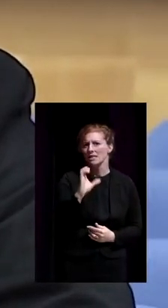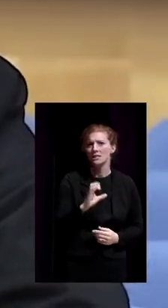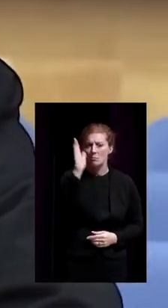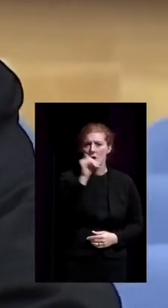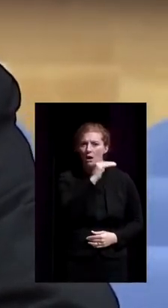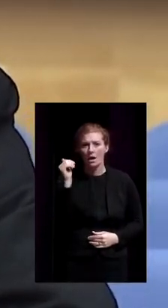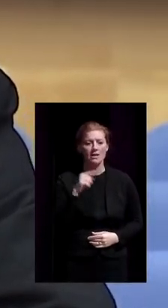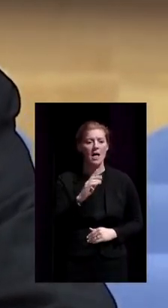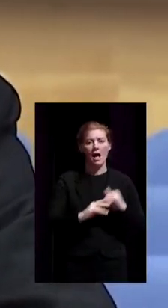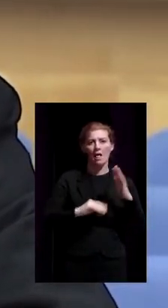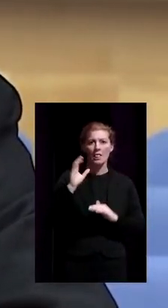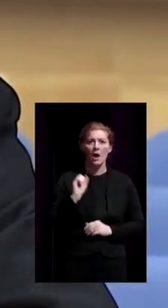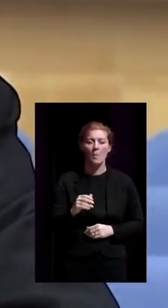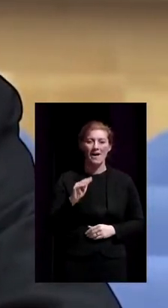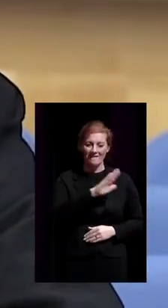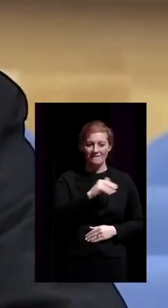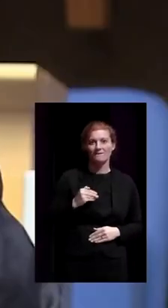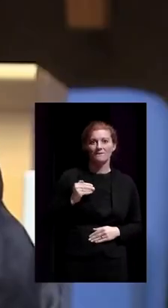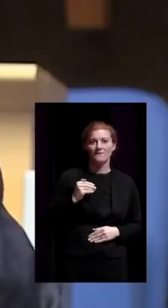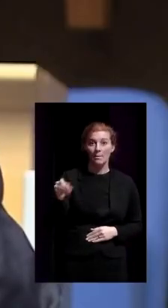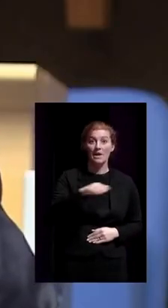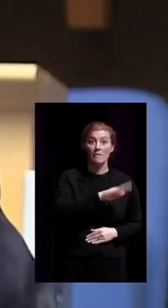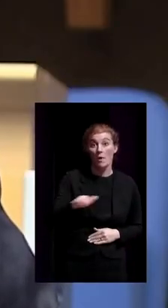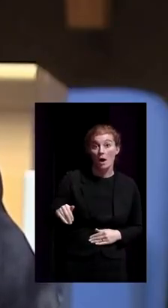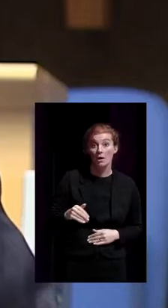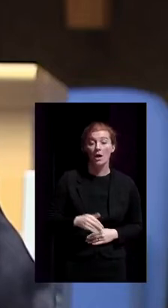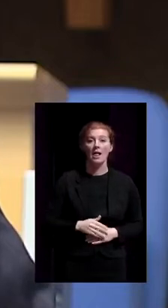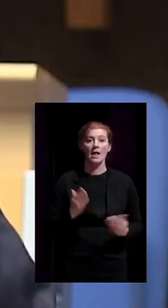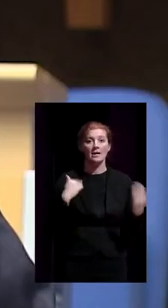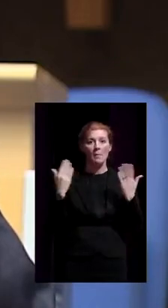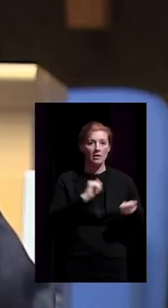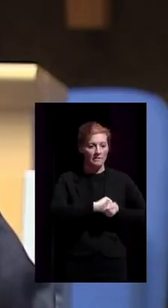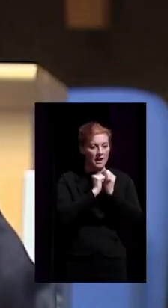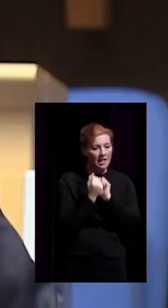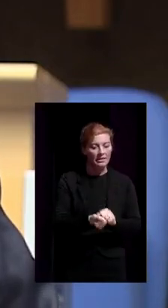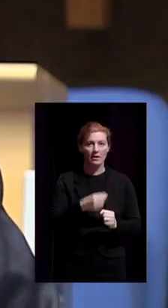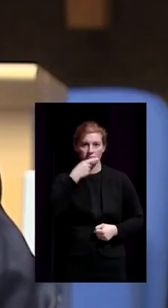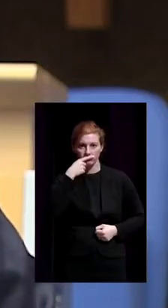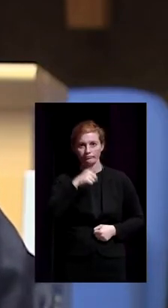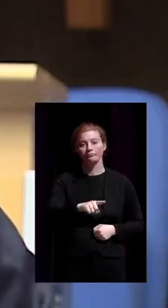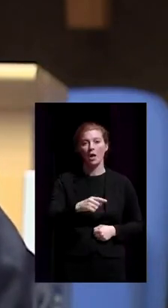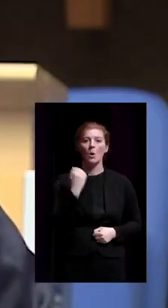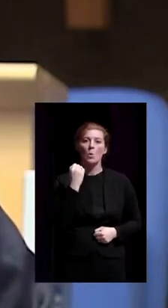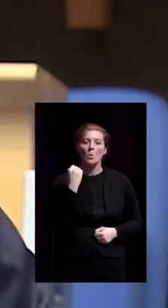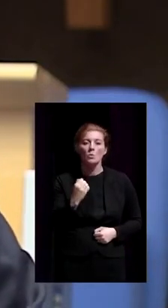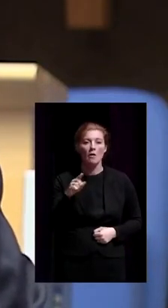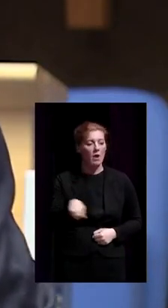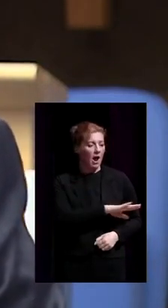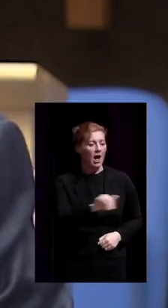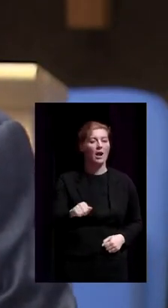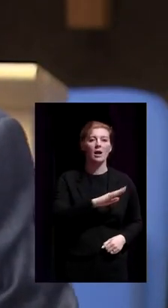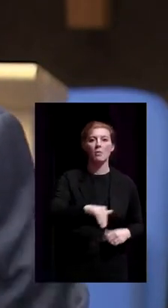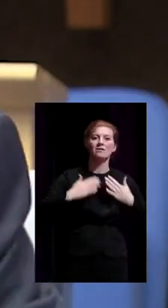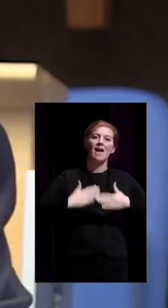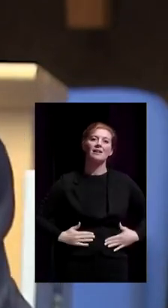is the future of our children. Climate change poses an existential threat to every child's